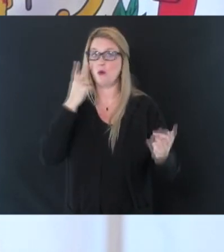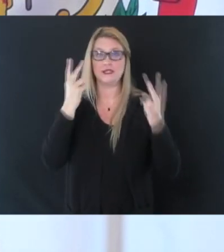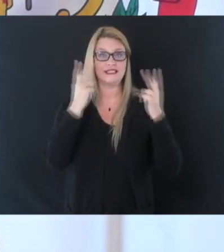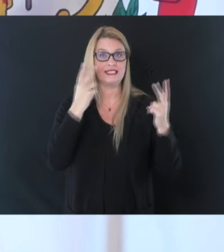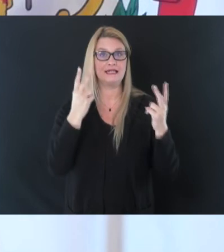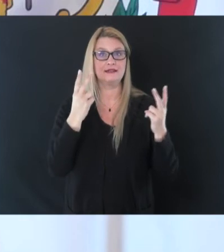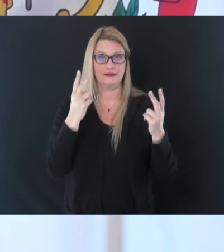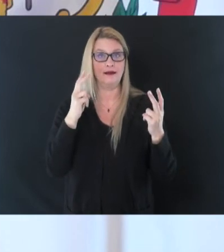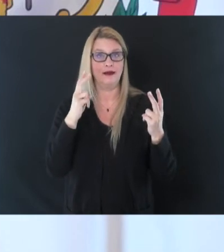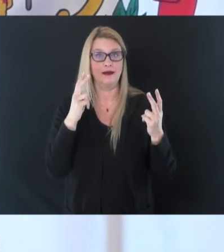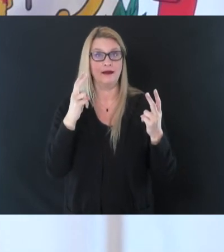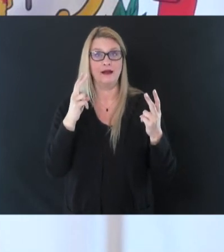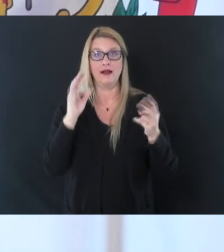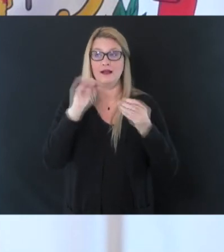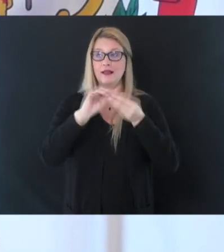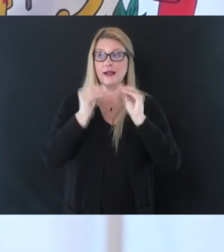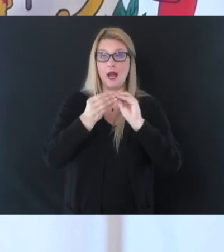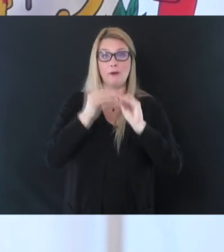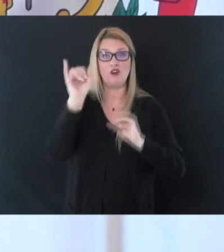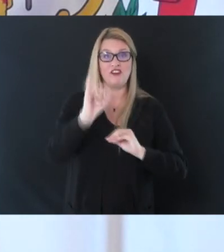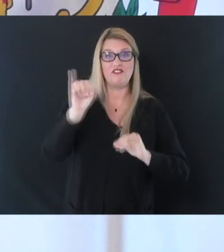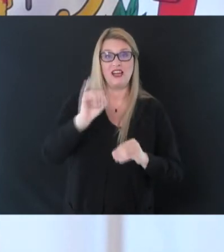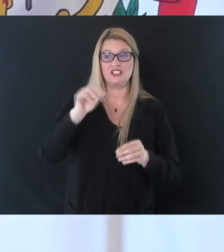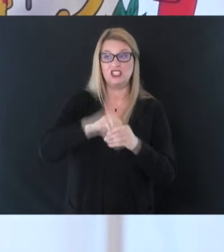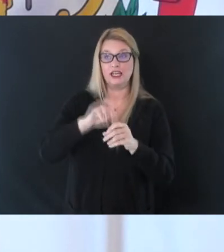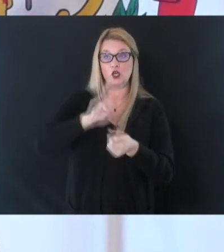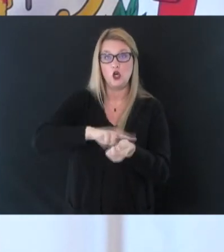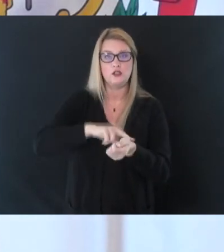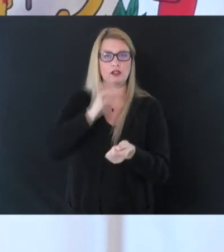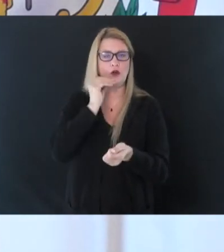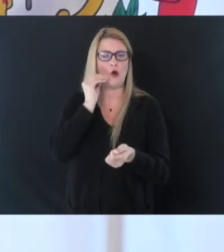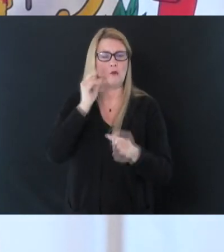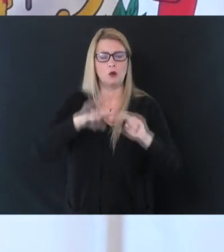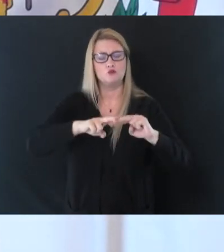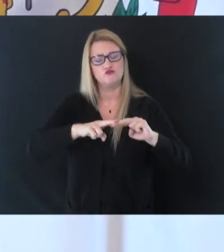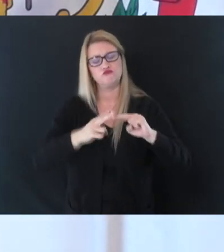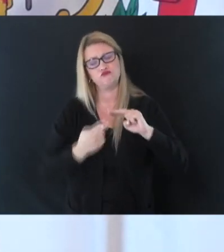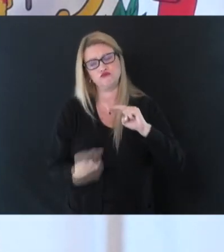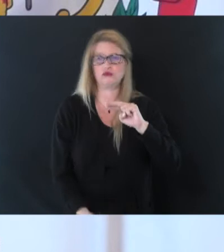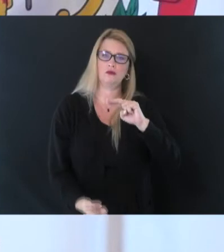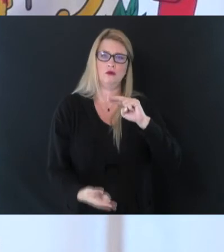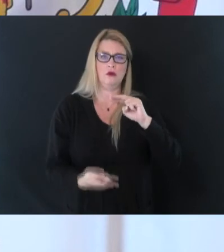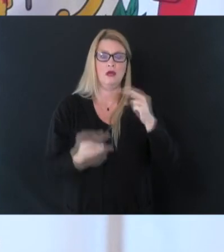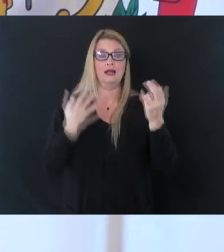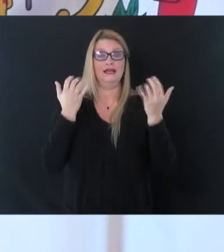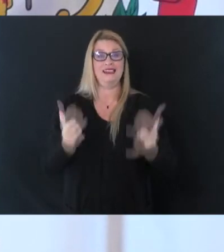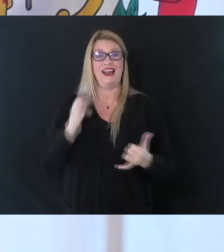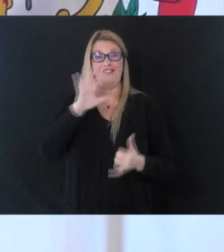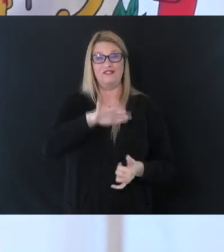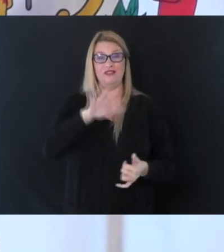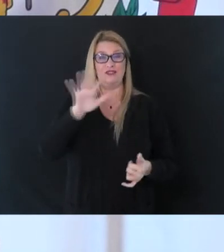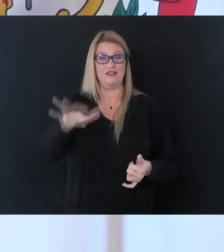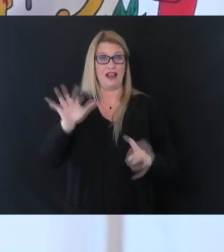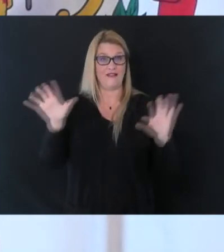The number of infections in our nursing homes and assisted living have really decreased. We are down to